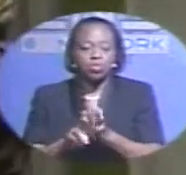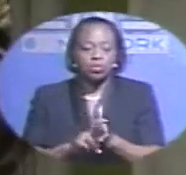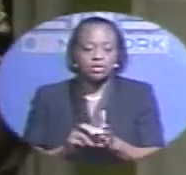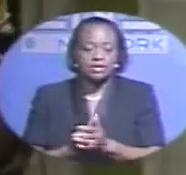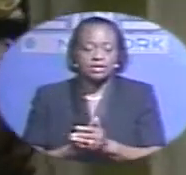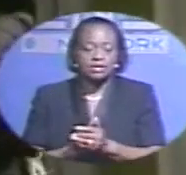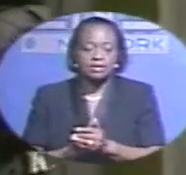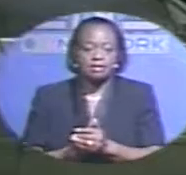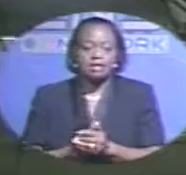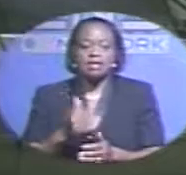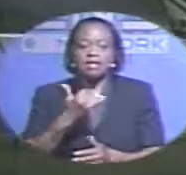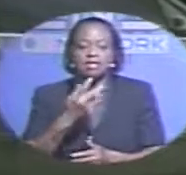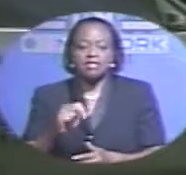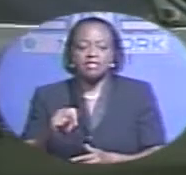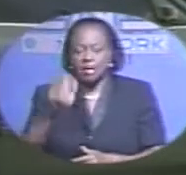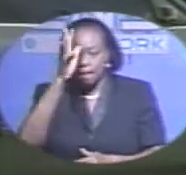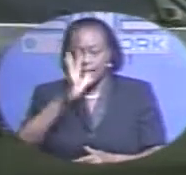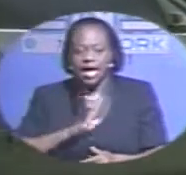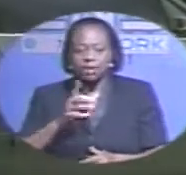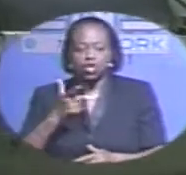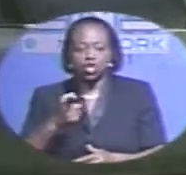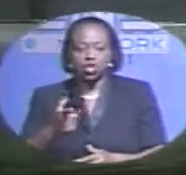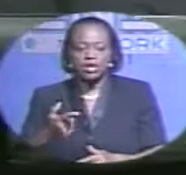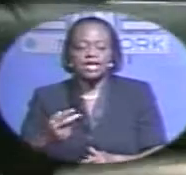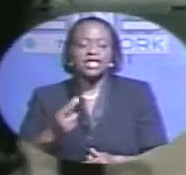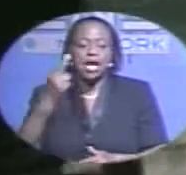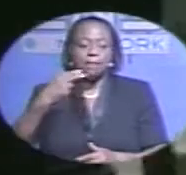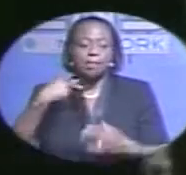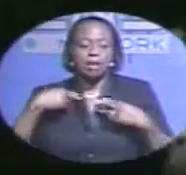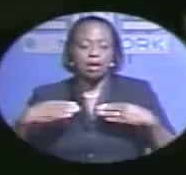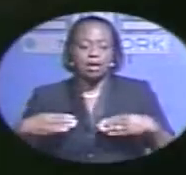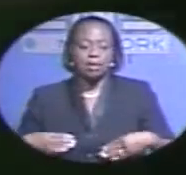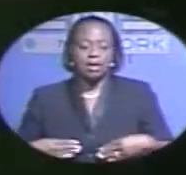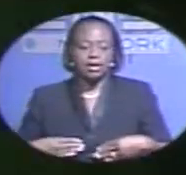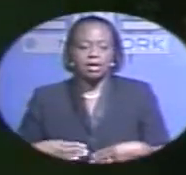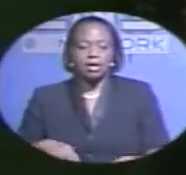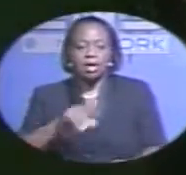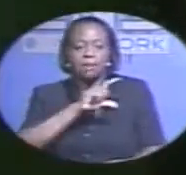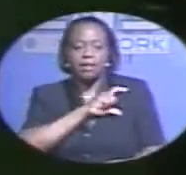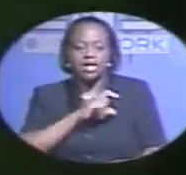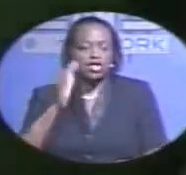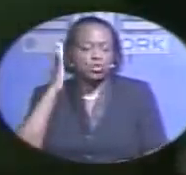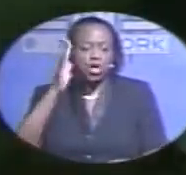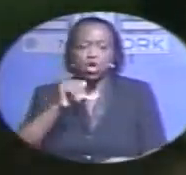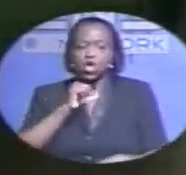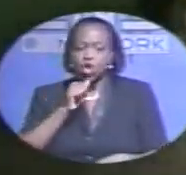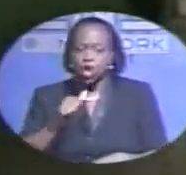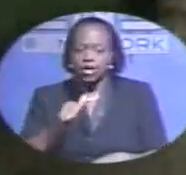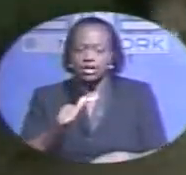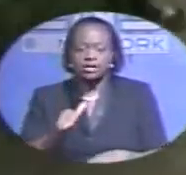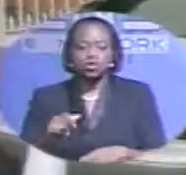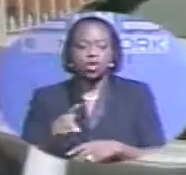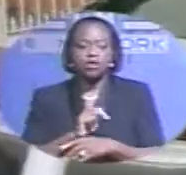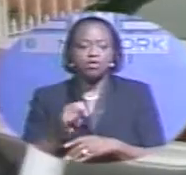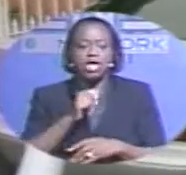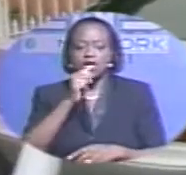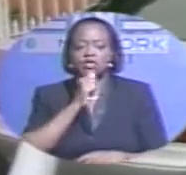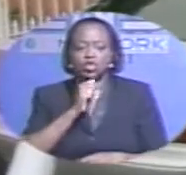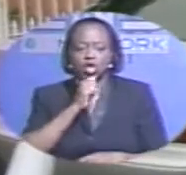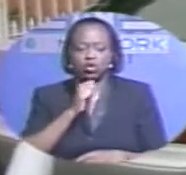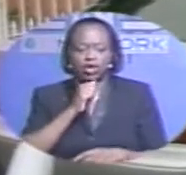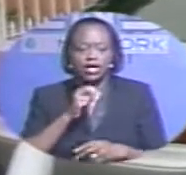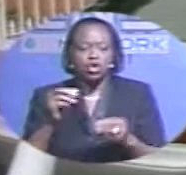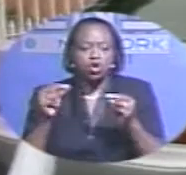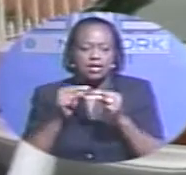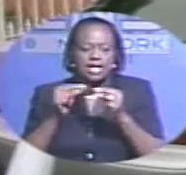was shot in the upper body. Superintendent Wilson wants to make it clear that police will not tolerate retaliation or resistance from the public. When police